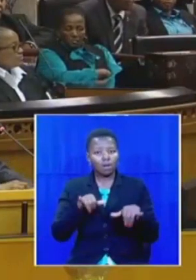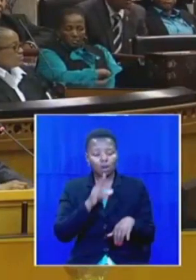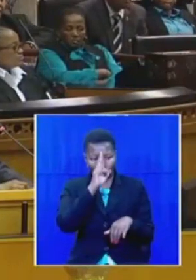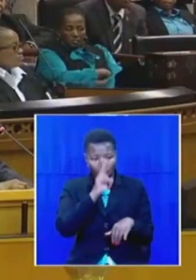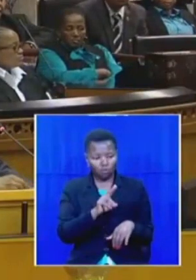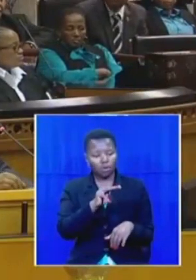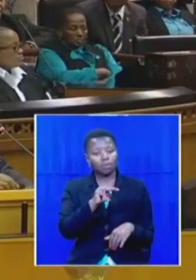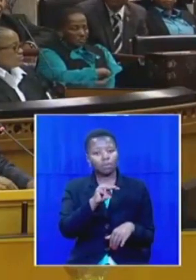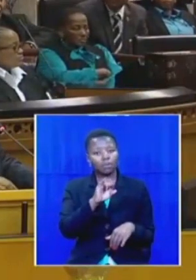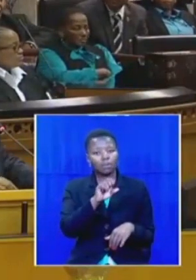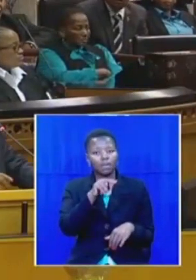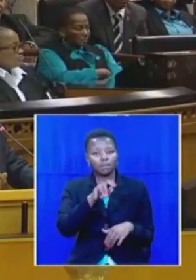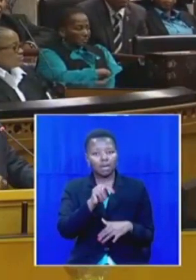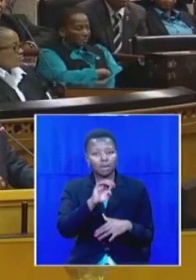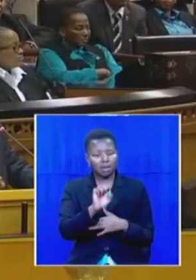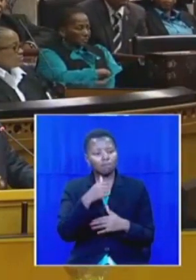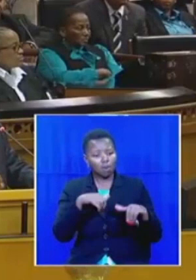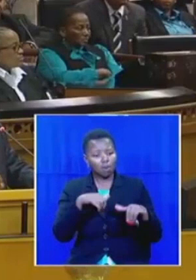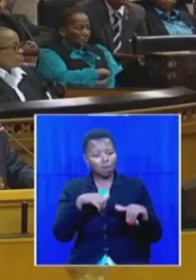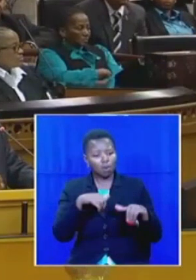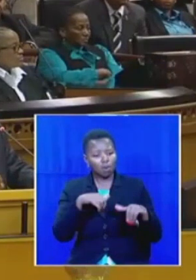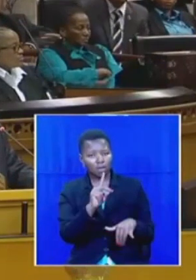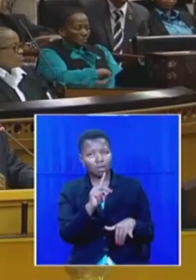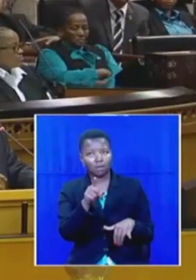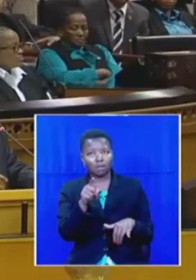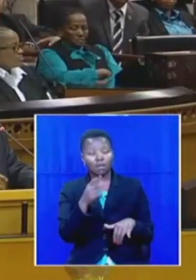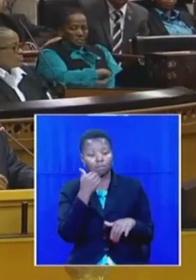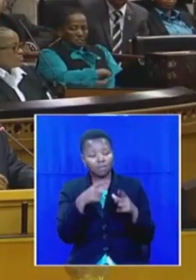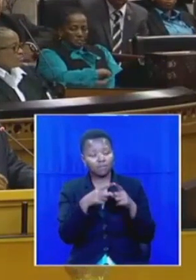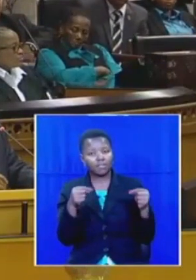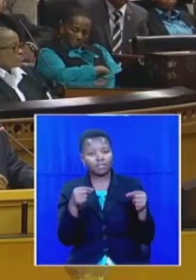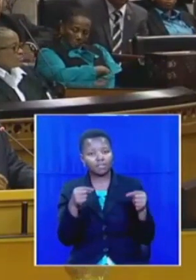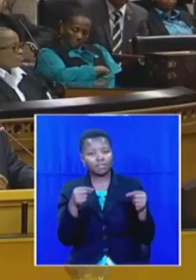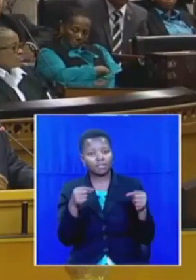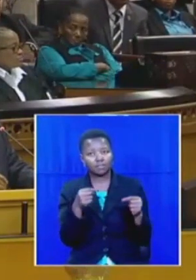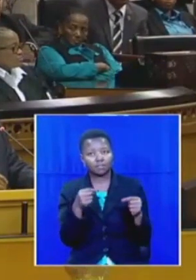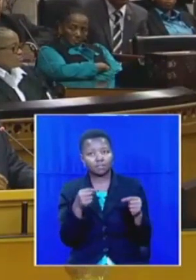Maimane. I'll wait. Please finish off, Honorable President.